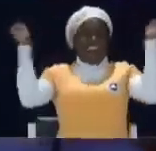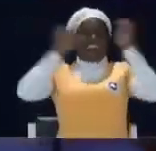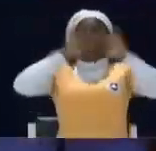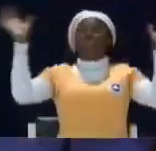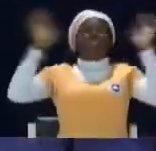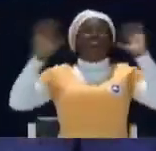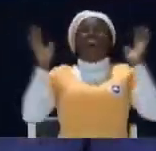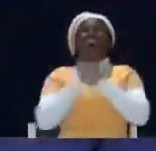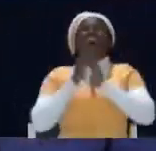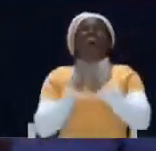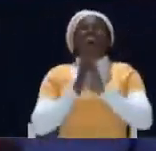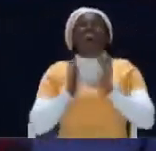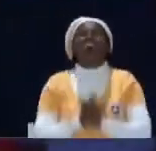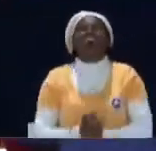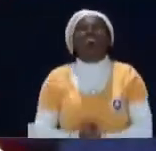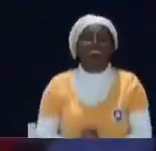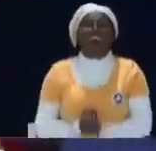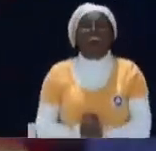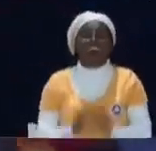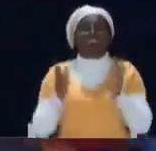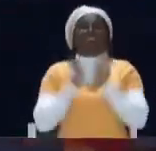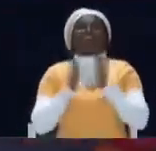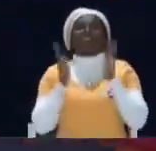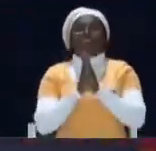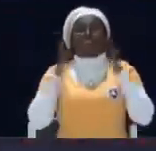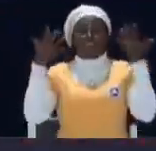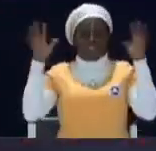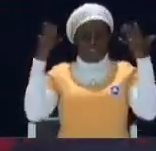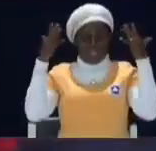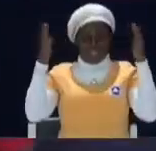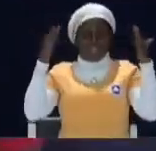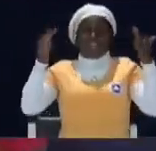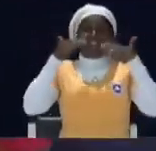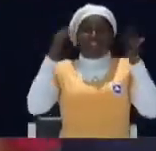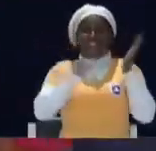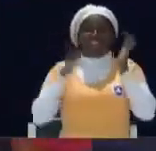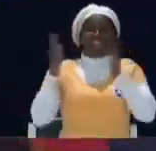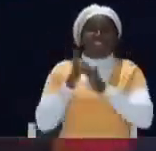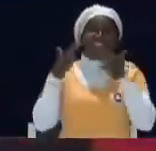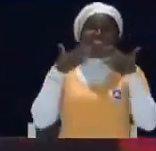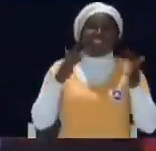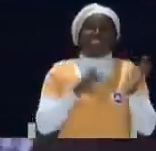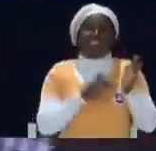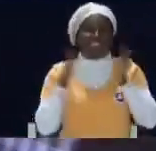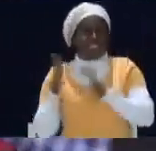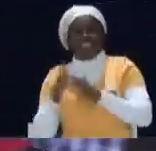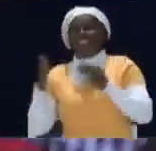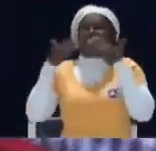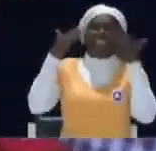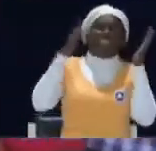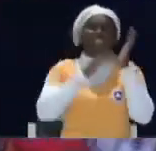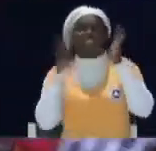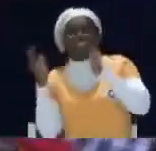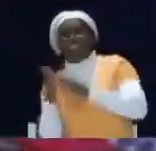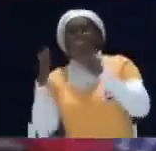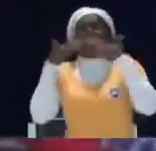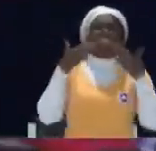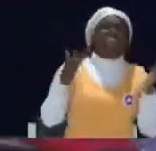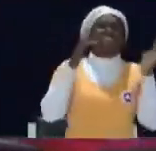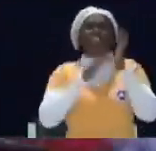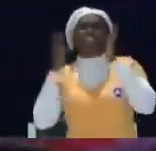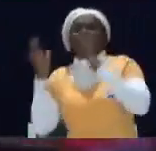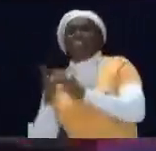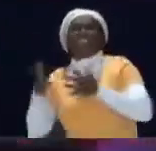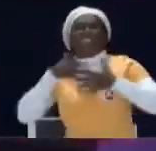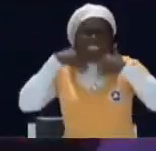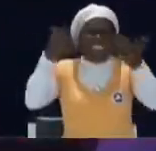Lord. The anointing, ministering, divine rescue. Just say, thank you, Jesus. Shout to him, thank